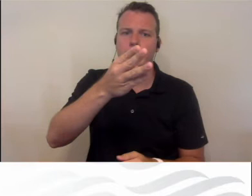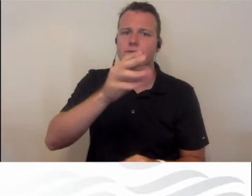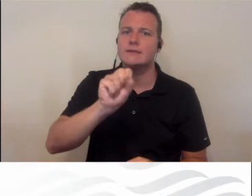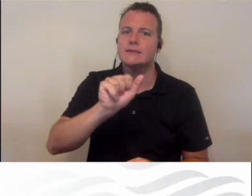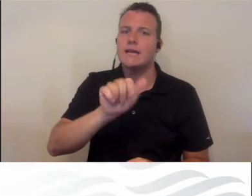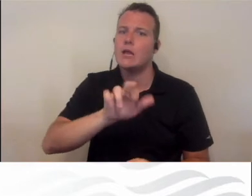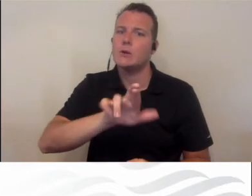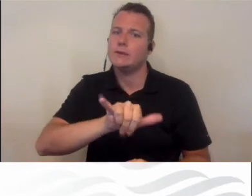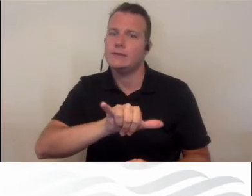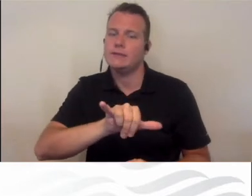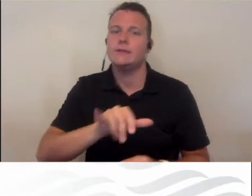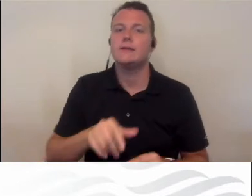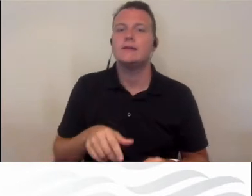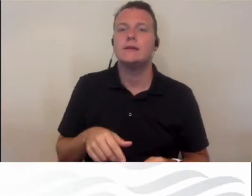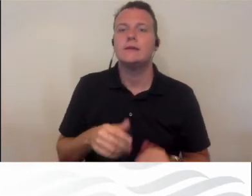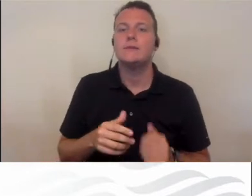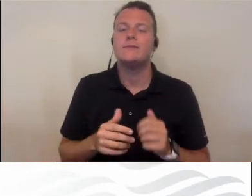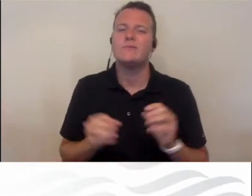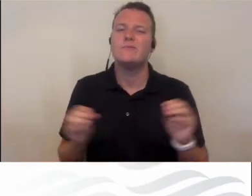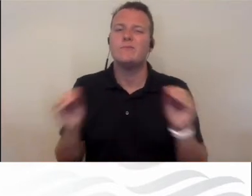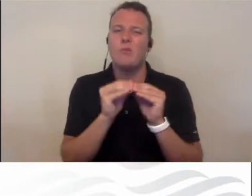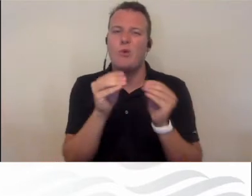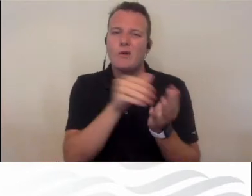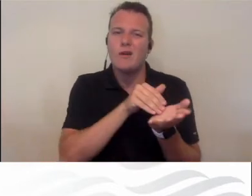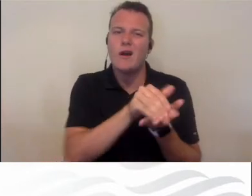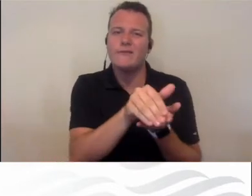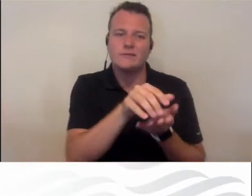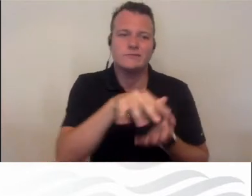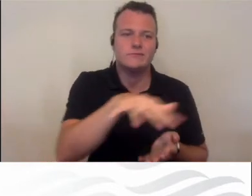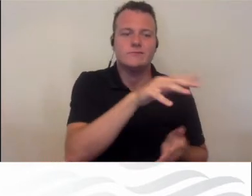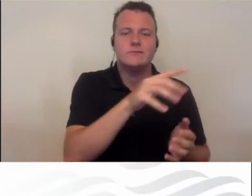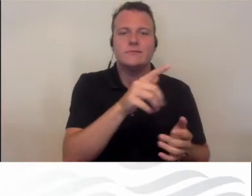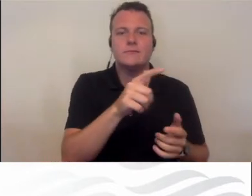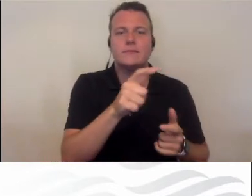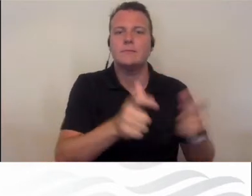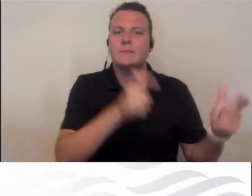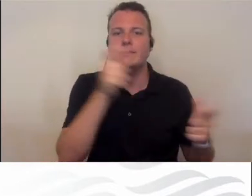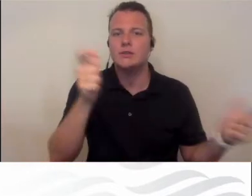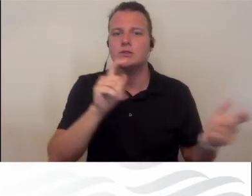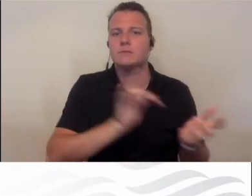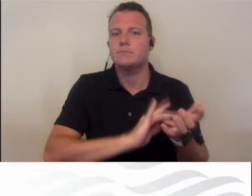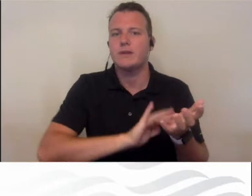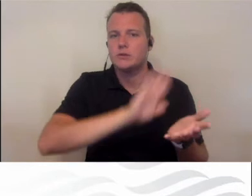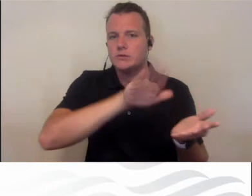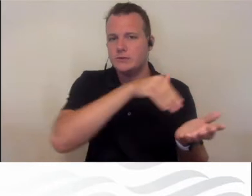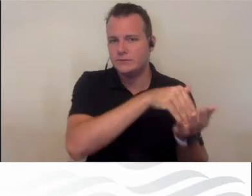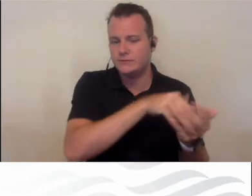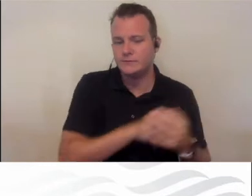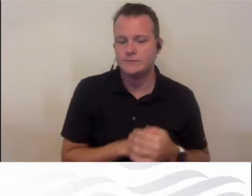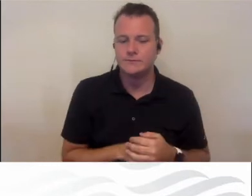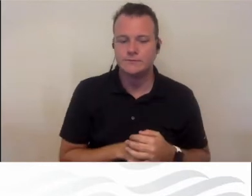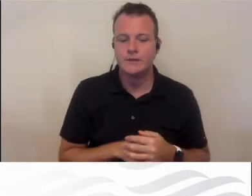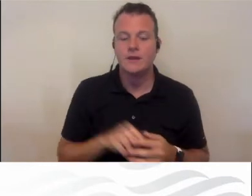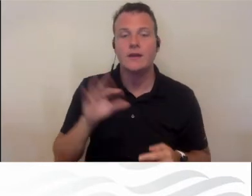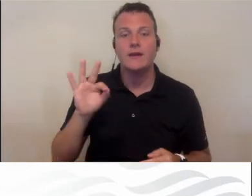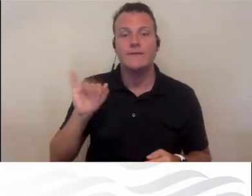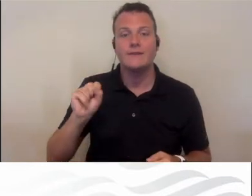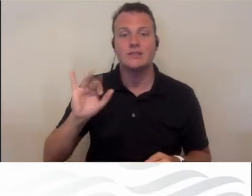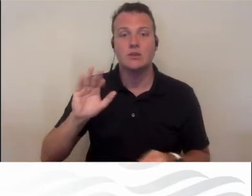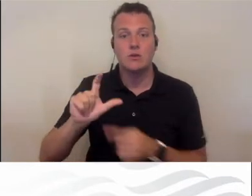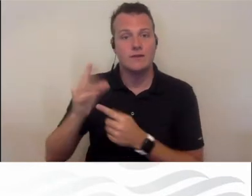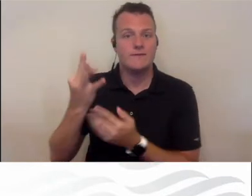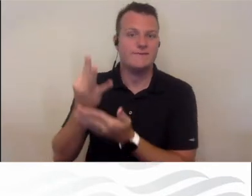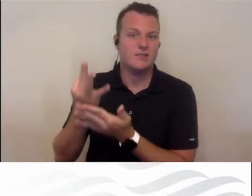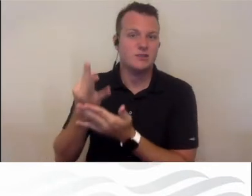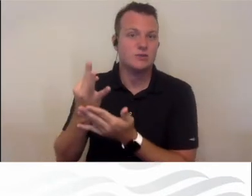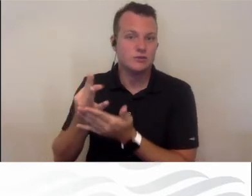that's generally more common in larger major medical centers. Fiscal, and that's what I mean by fiscal recognition